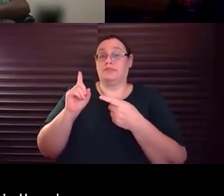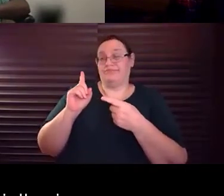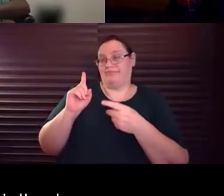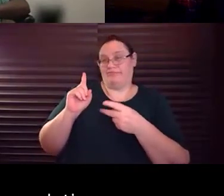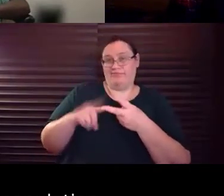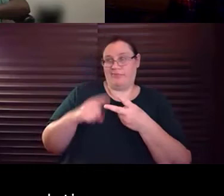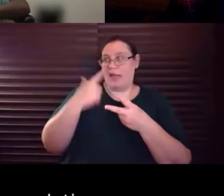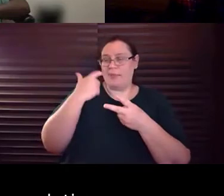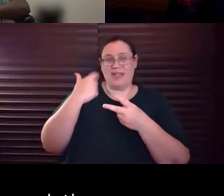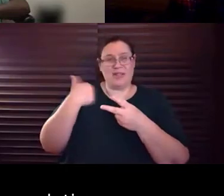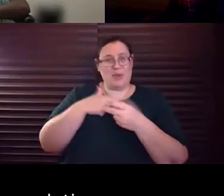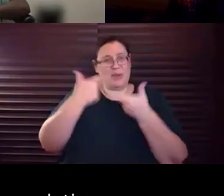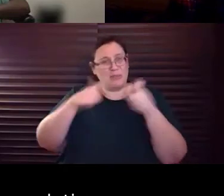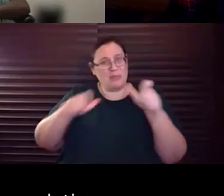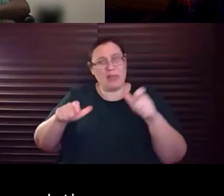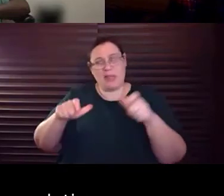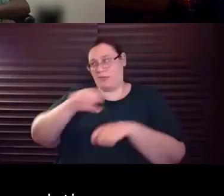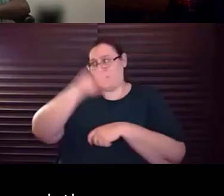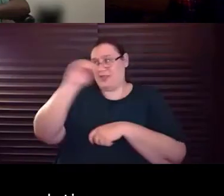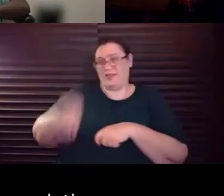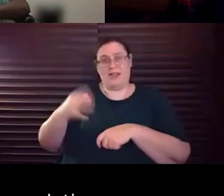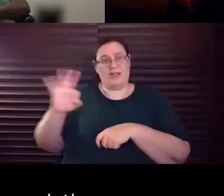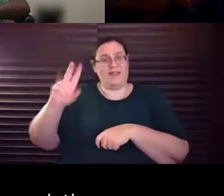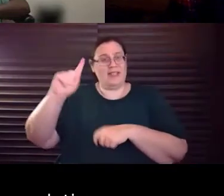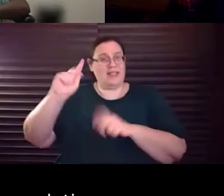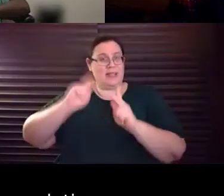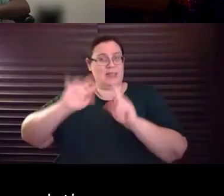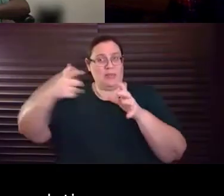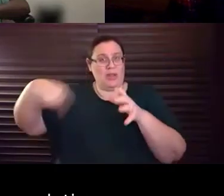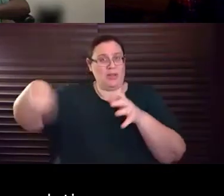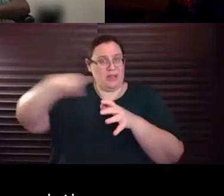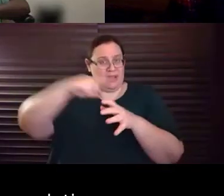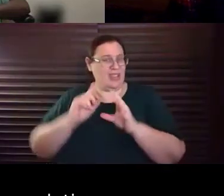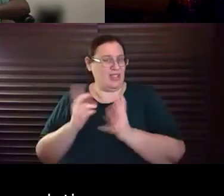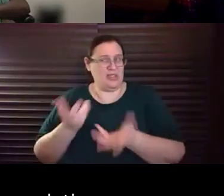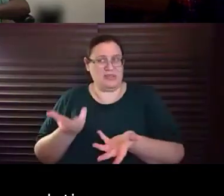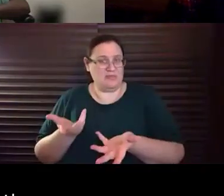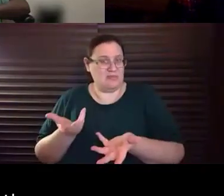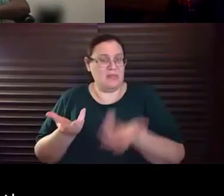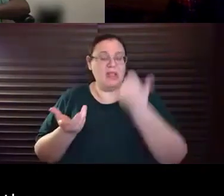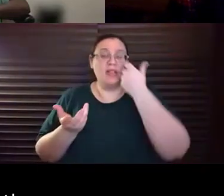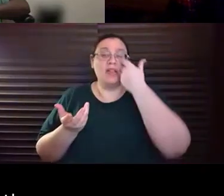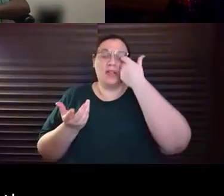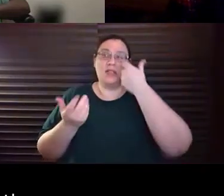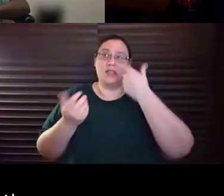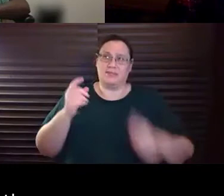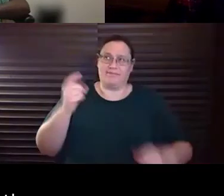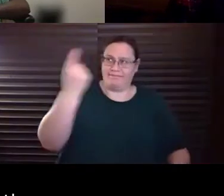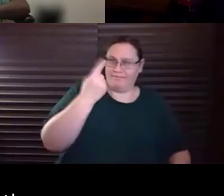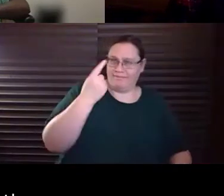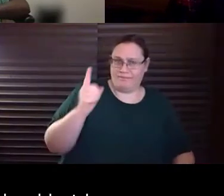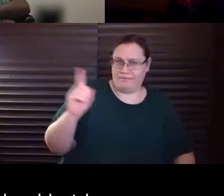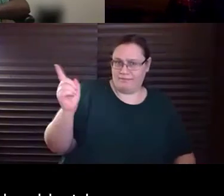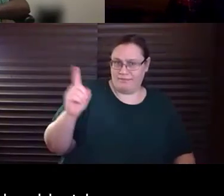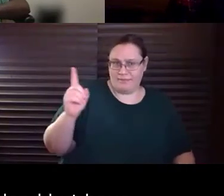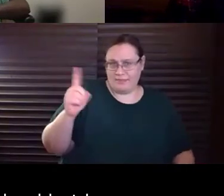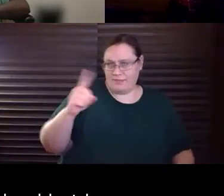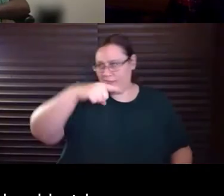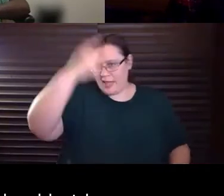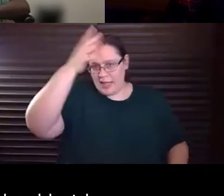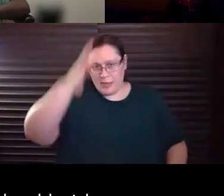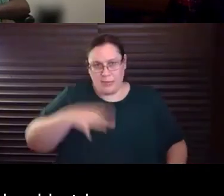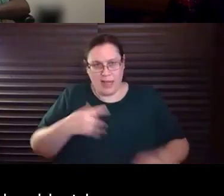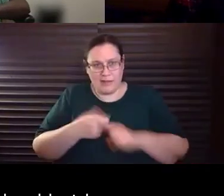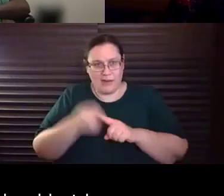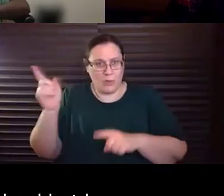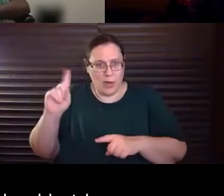large part of the disabled population. And I was like, okay, where did these Black men come from? I know the mom is dead,